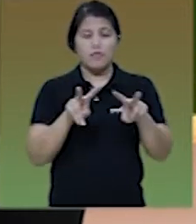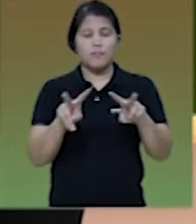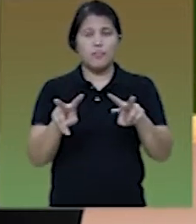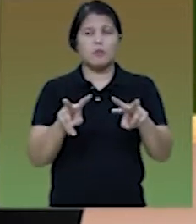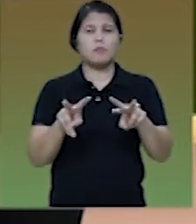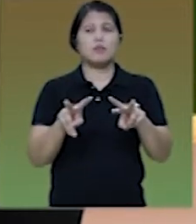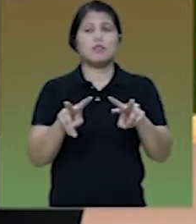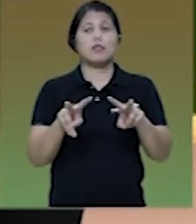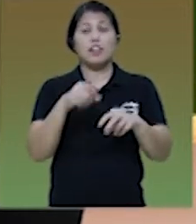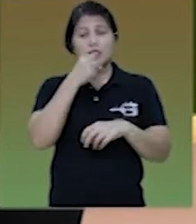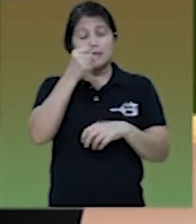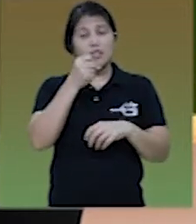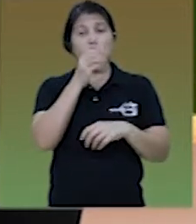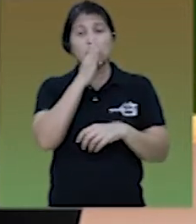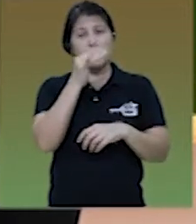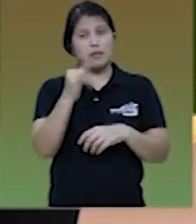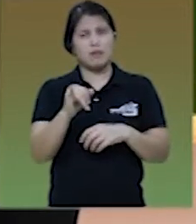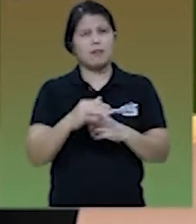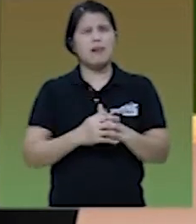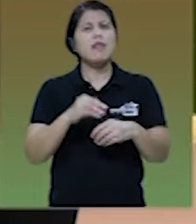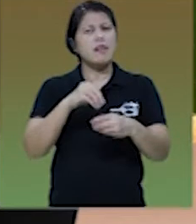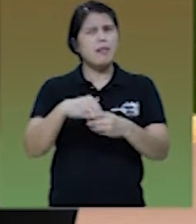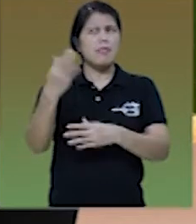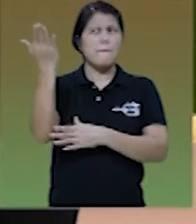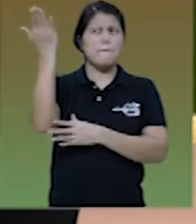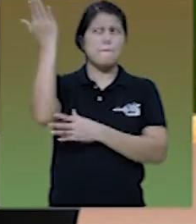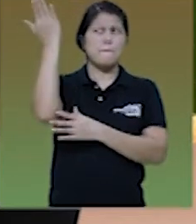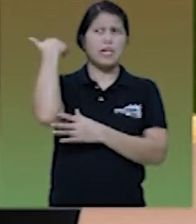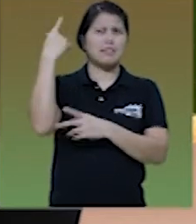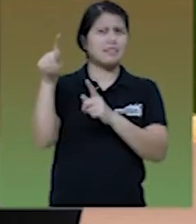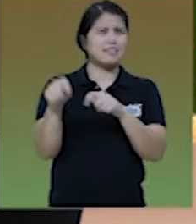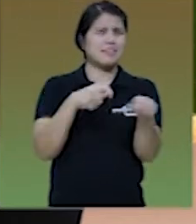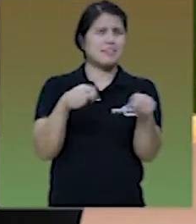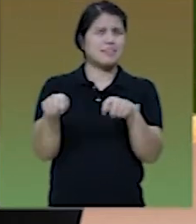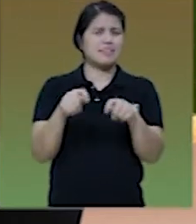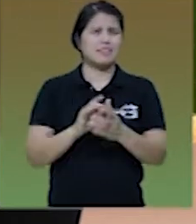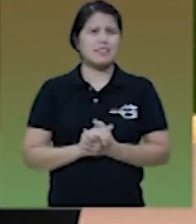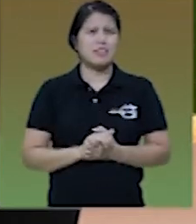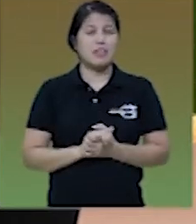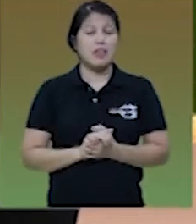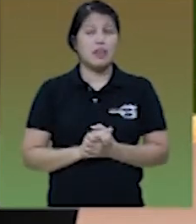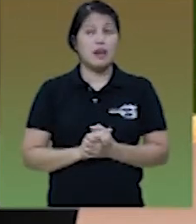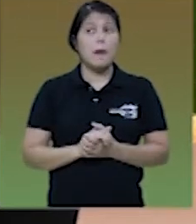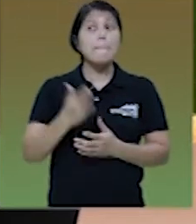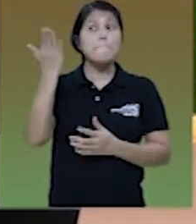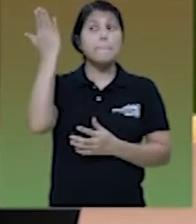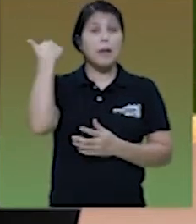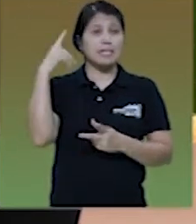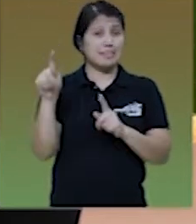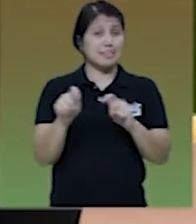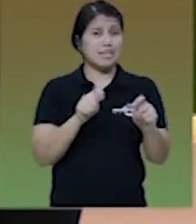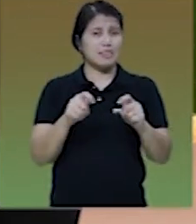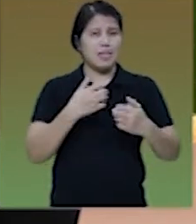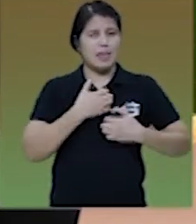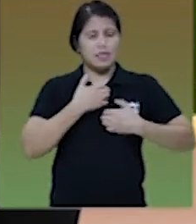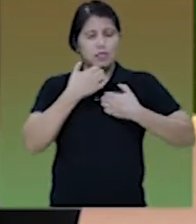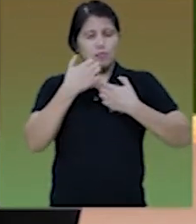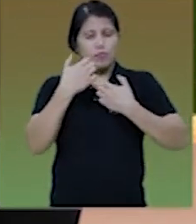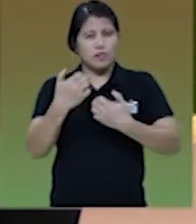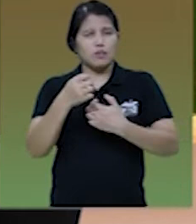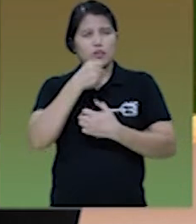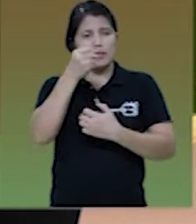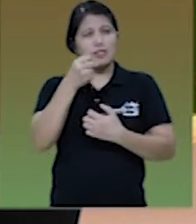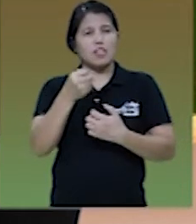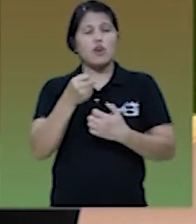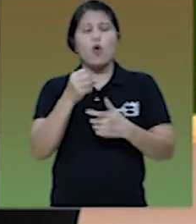verb or the state of being is in the past tense. Past tense expresses a